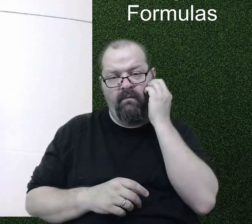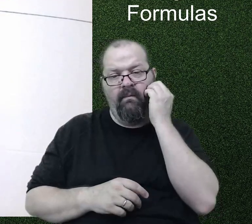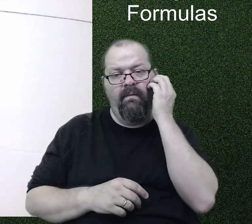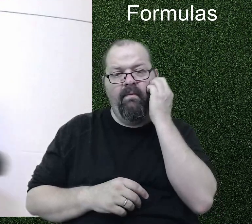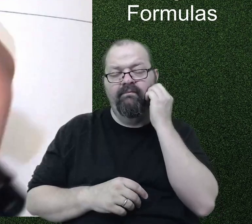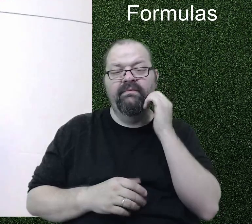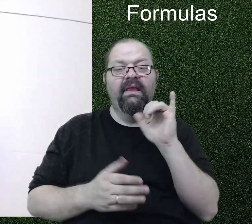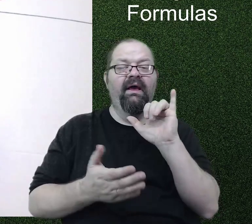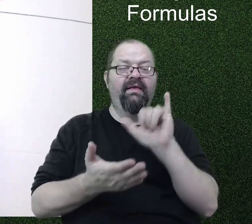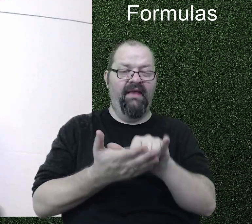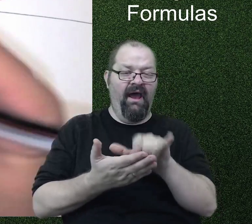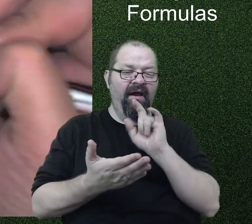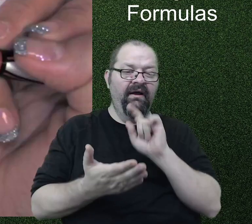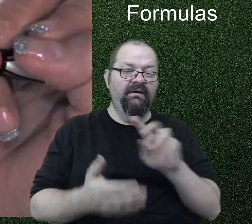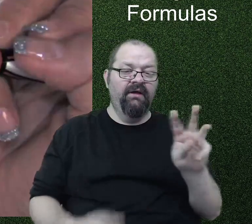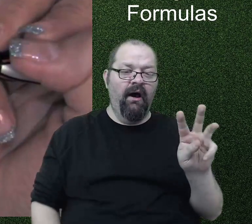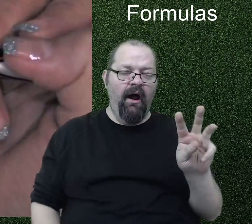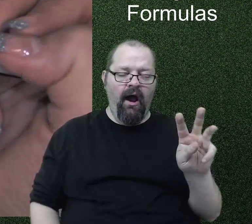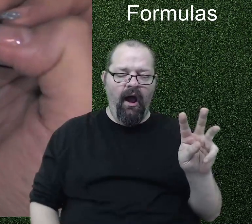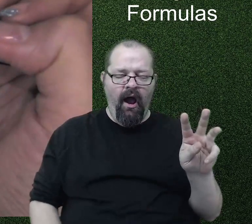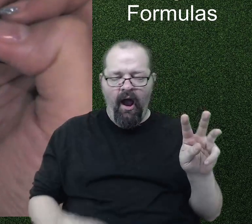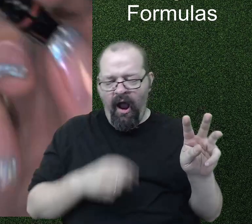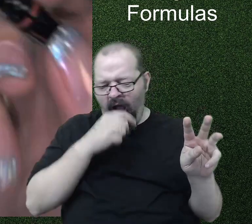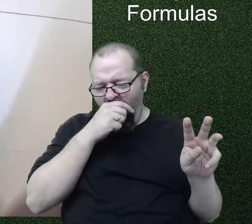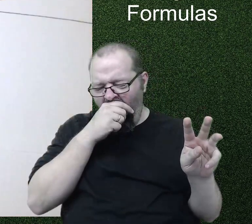That's w.